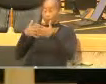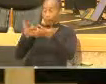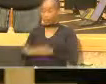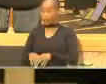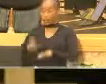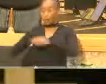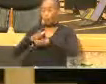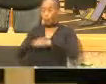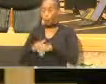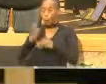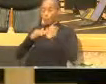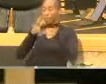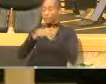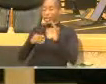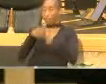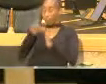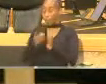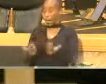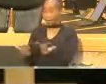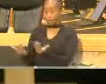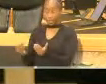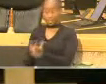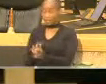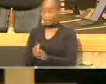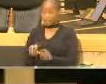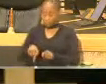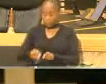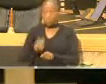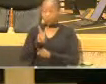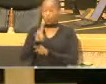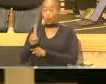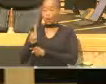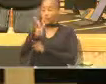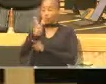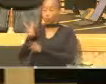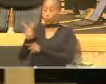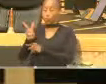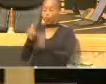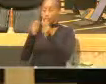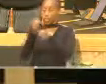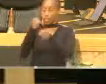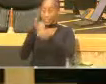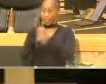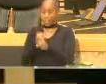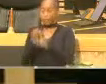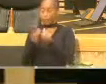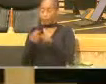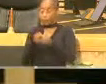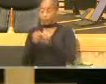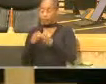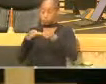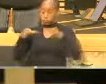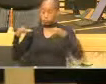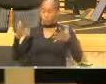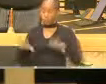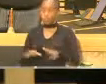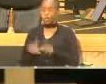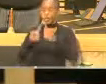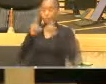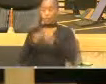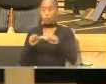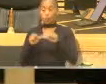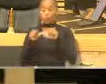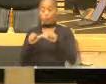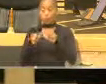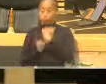infrastructure development is expected into the 2021-2022 financial year with a lending of investors. The Department will continue